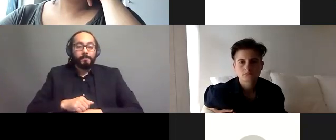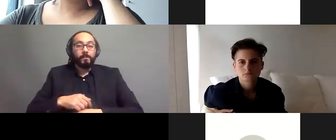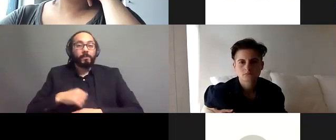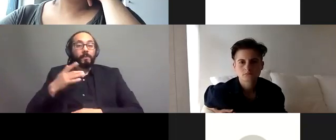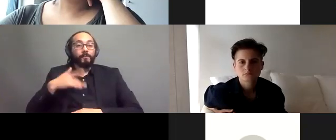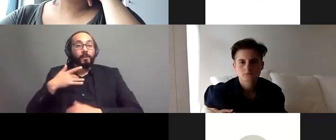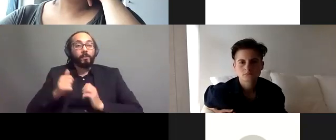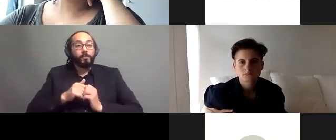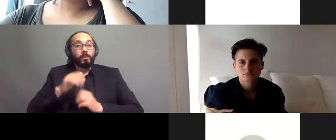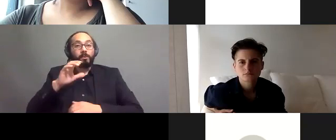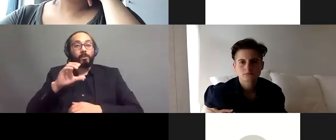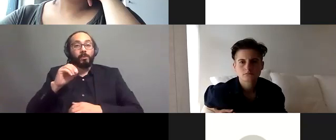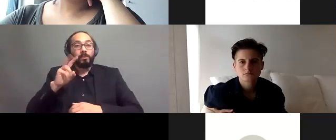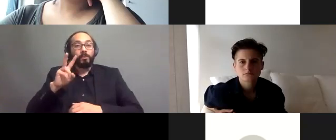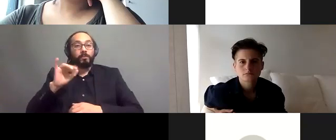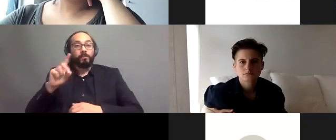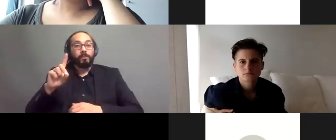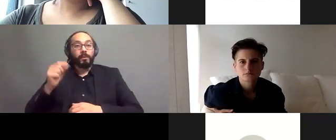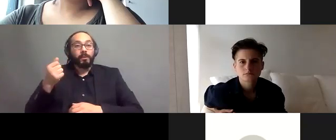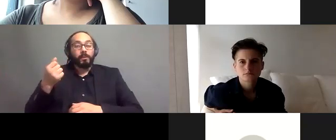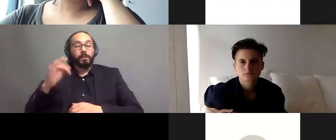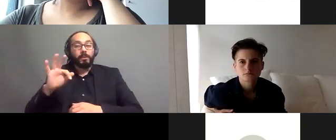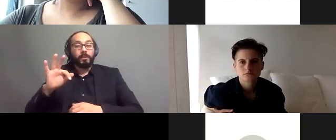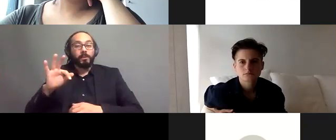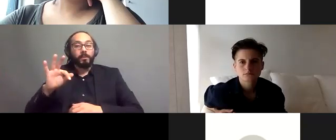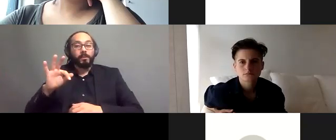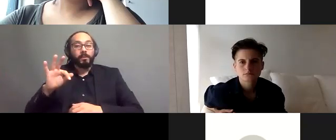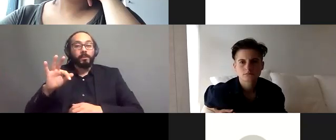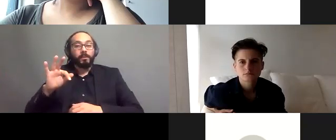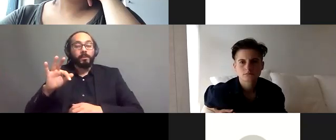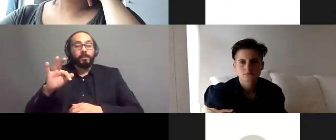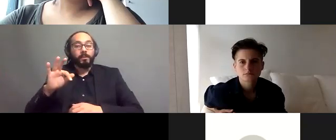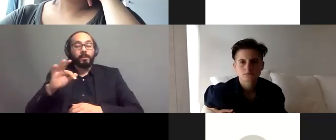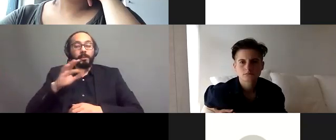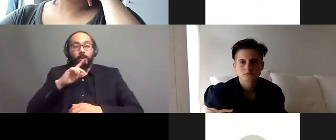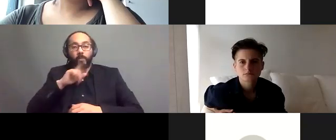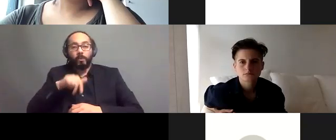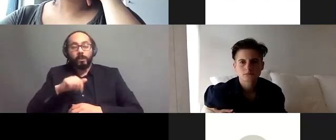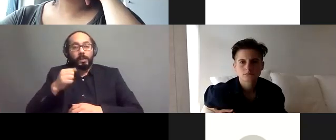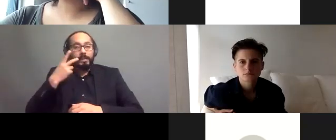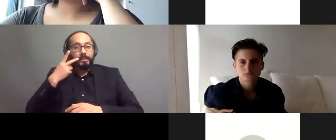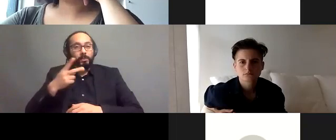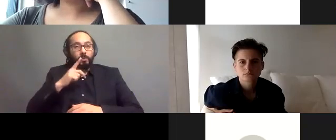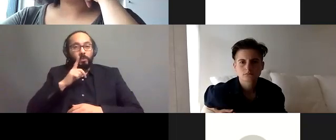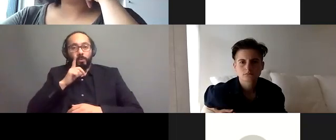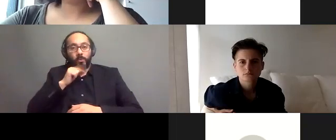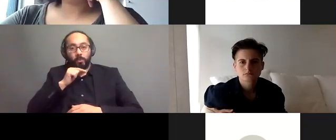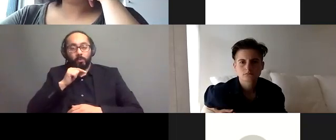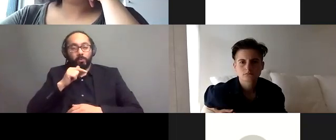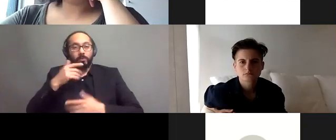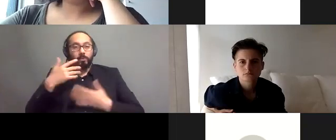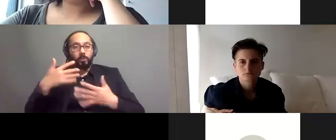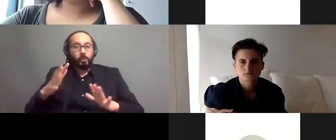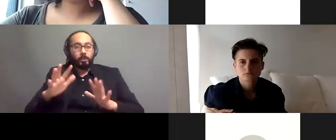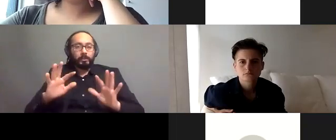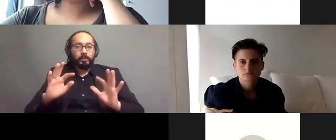COVID-19, the reality has shown more and emerged more who's really in the most precarious